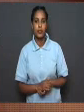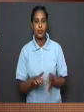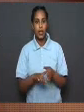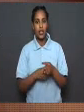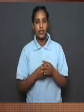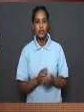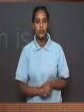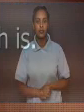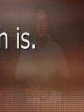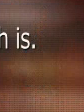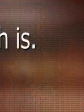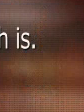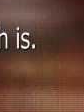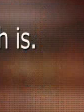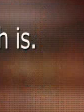Begin.